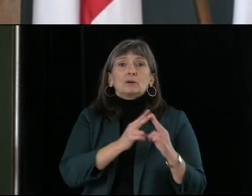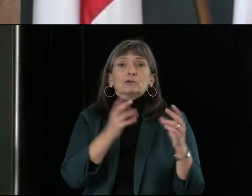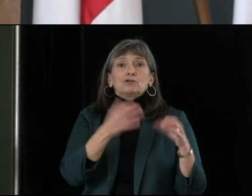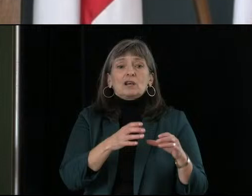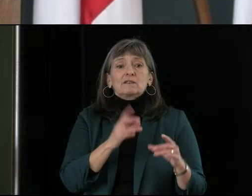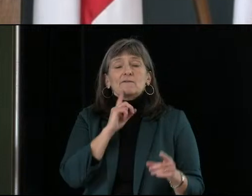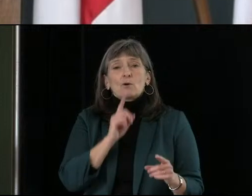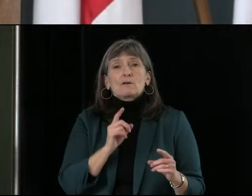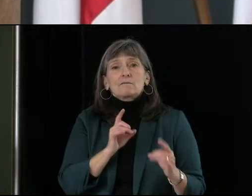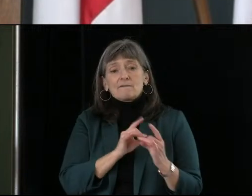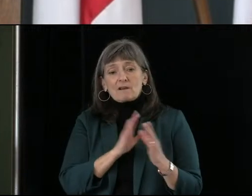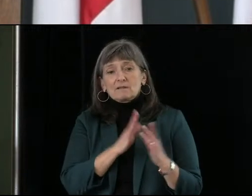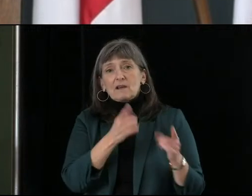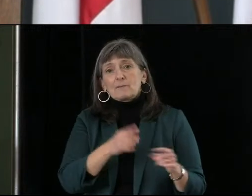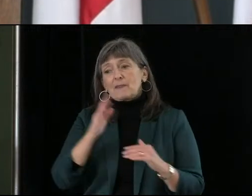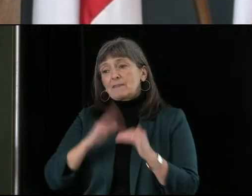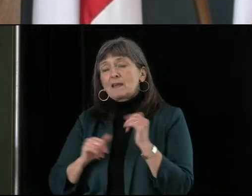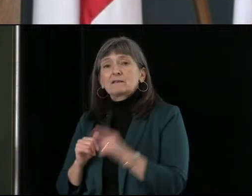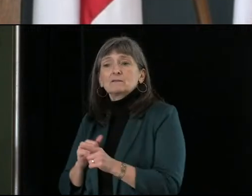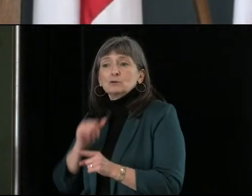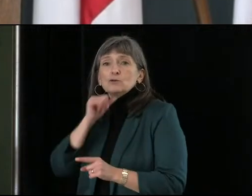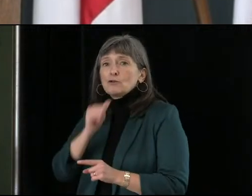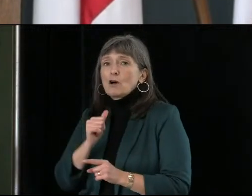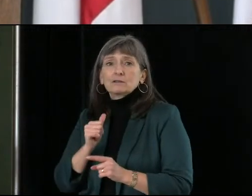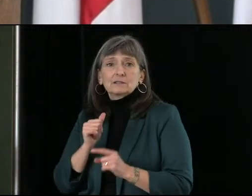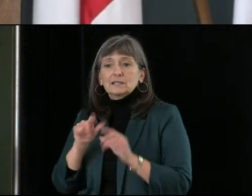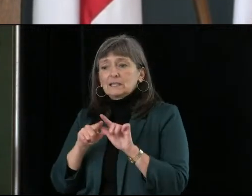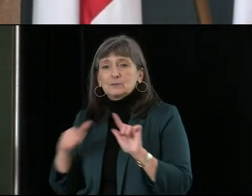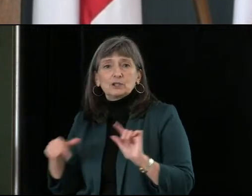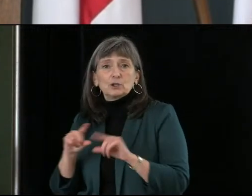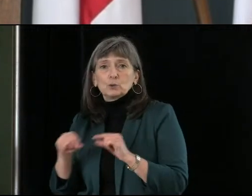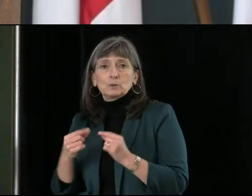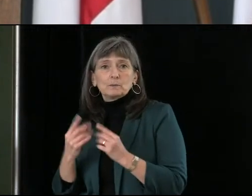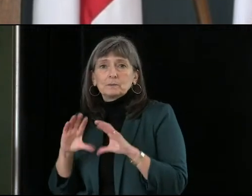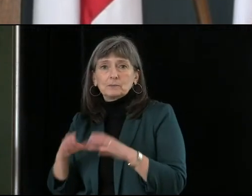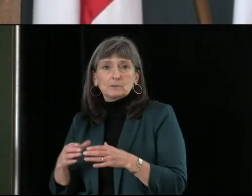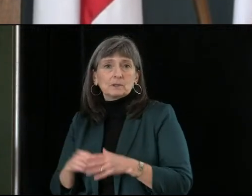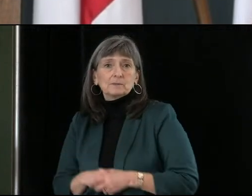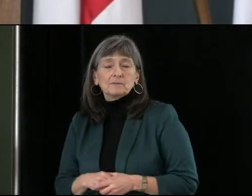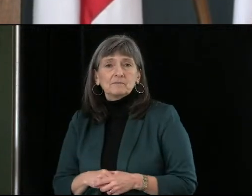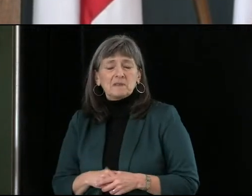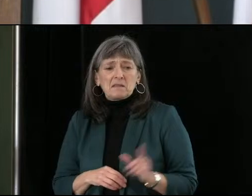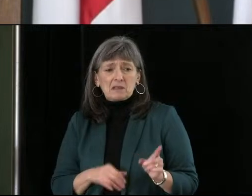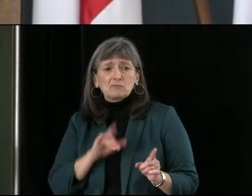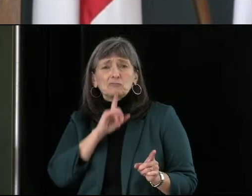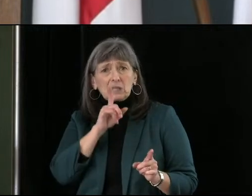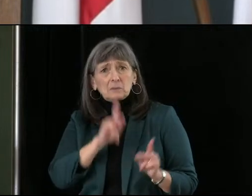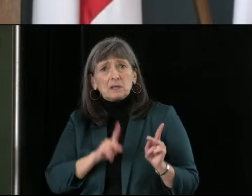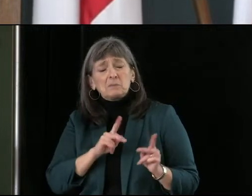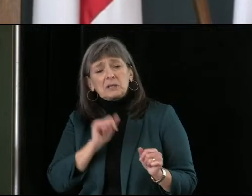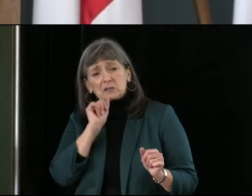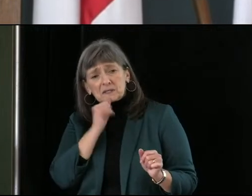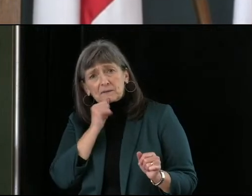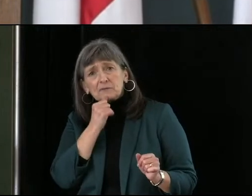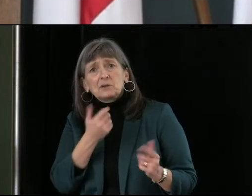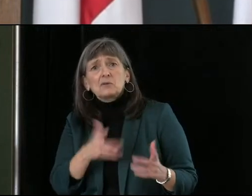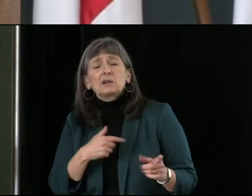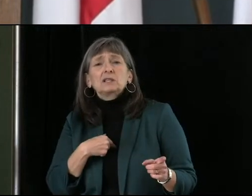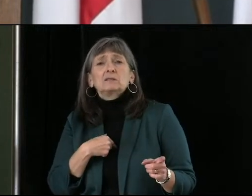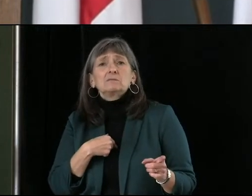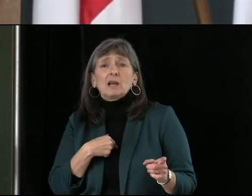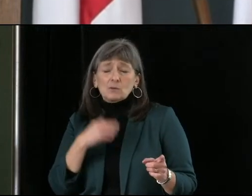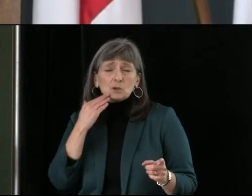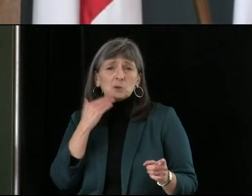counterparts. These statistics represent real people facing real suffering and, too often, as we know, death.